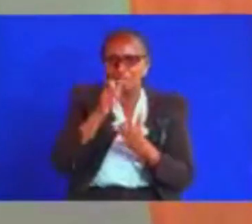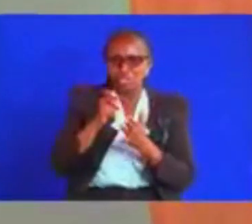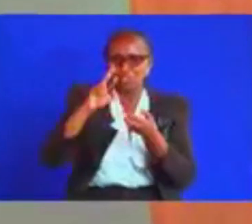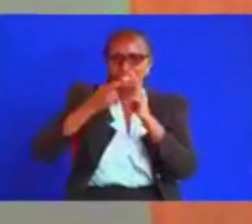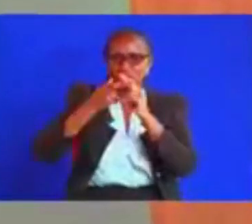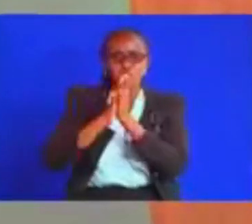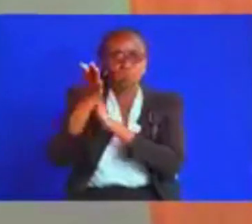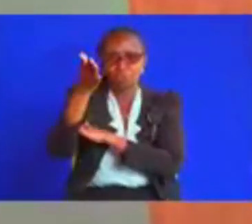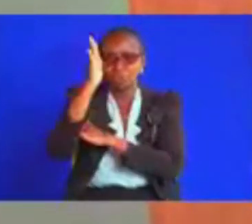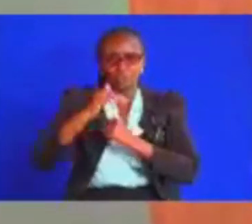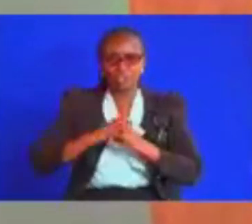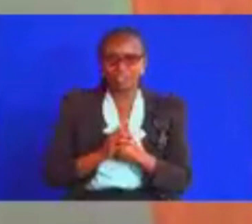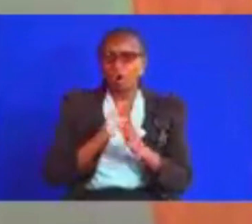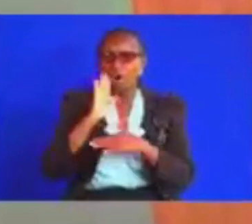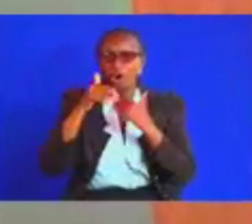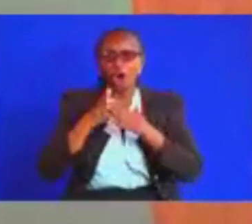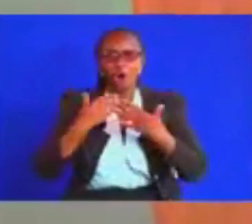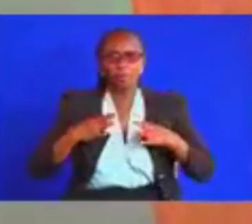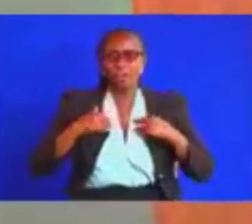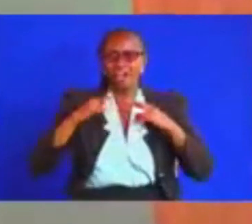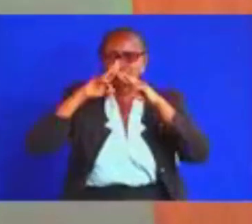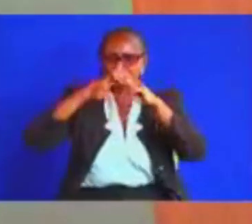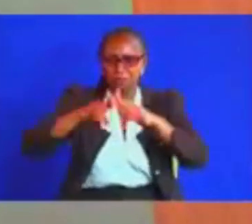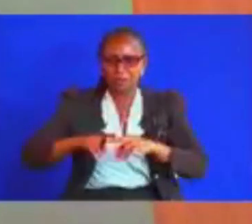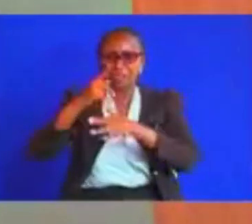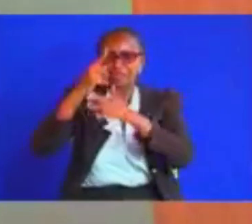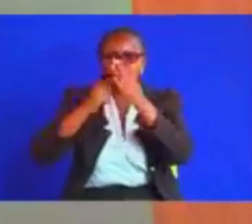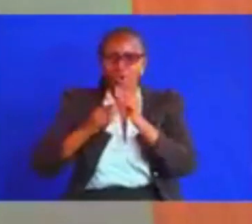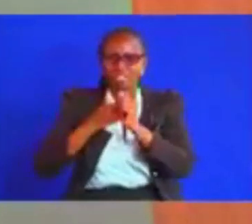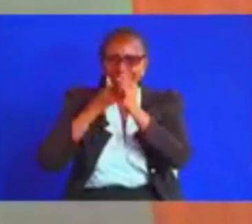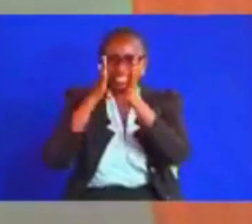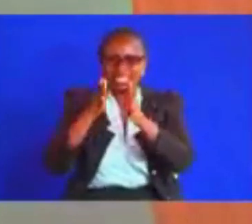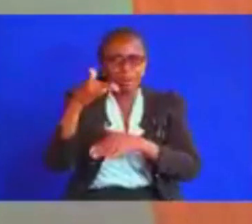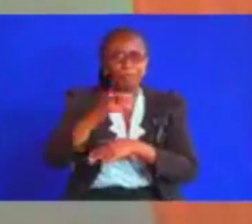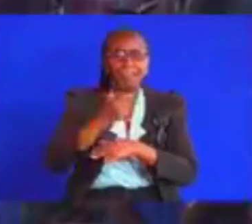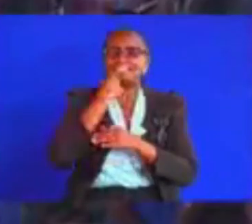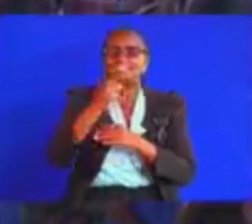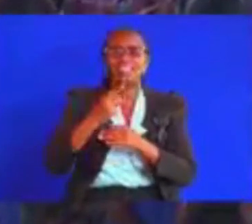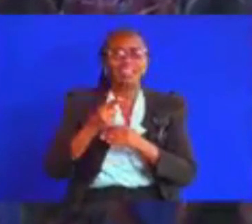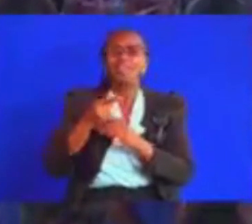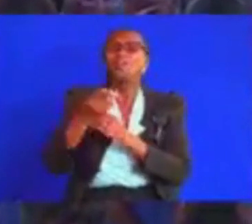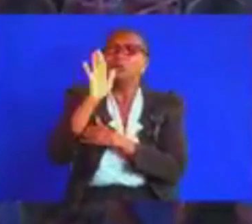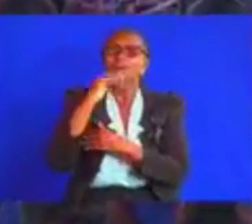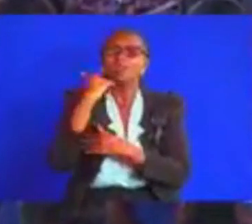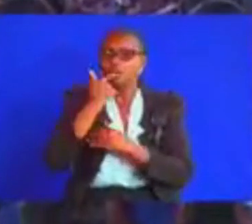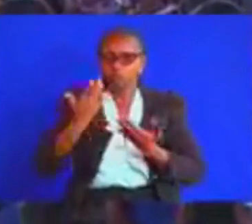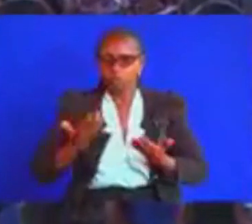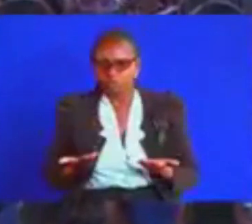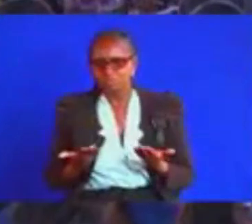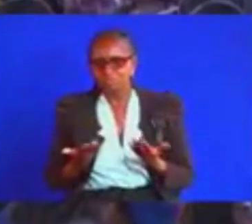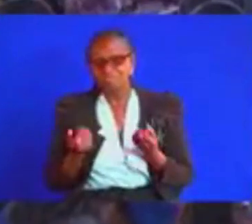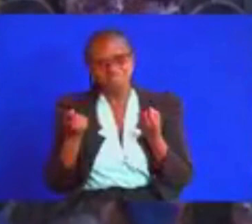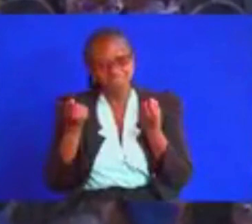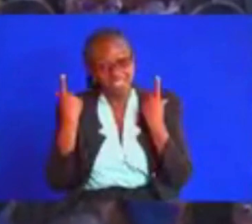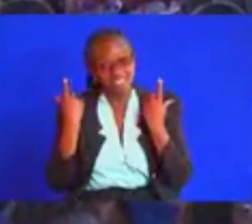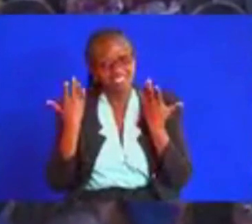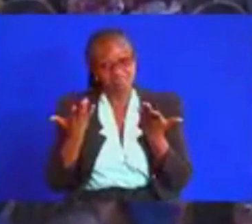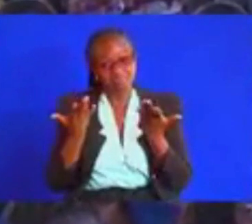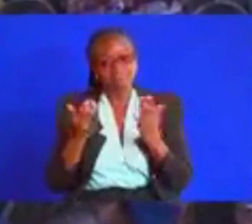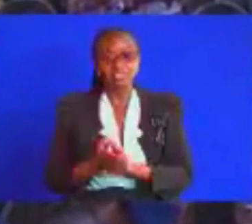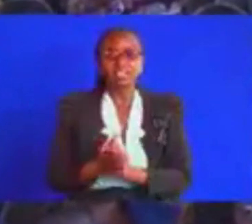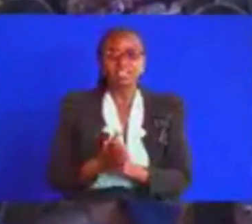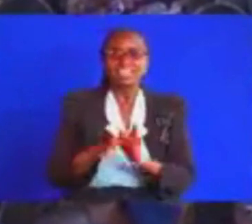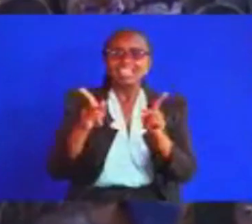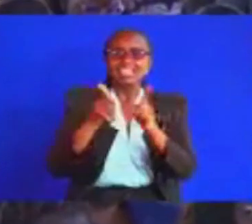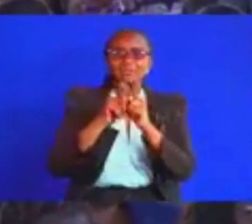God. So everybody had to depend on what their leaders told them God was. Are we together now? There